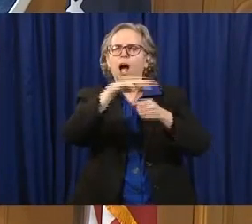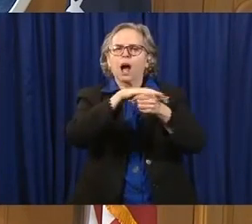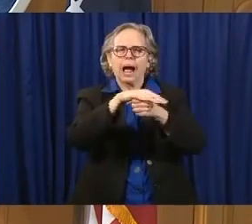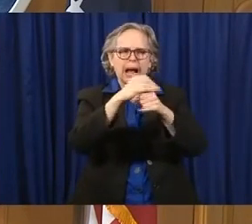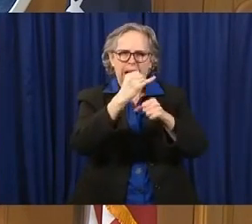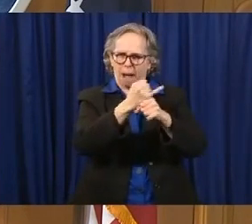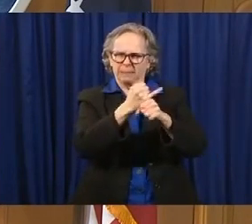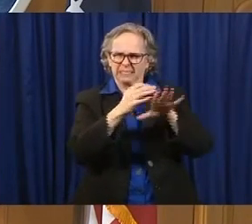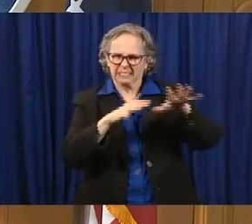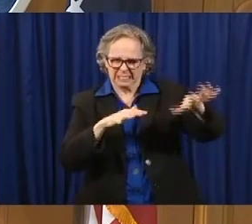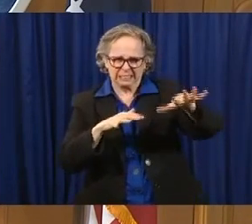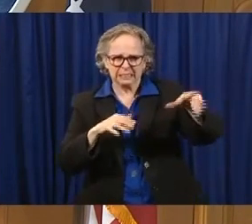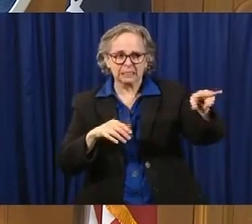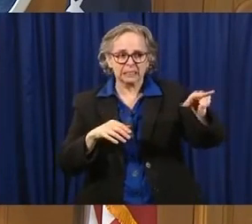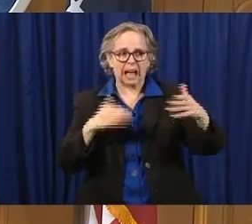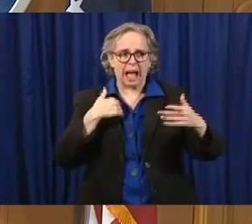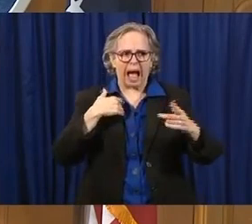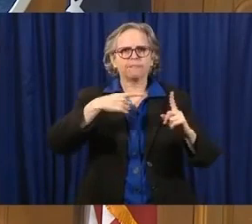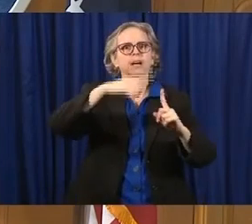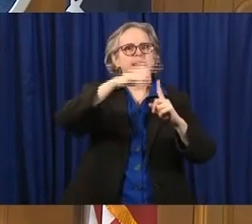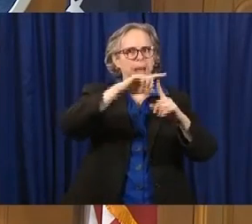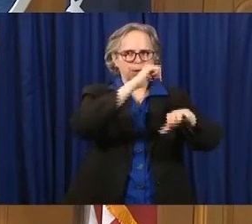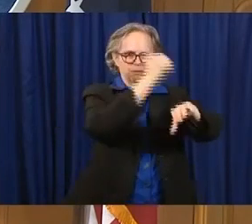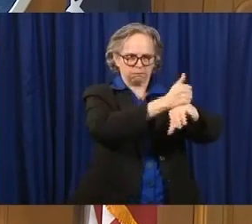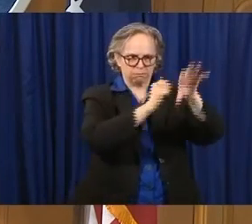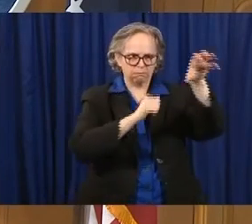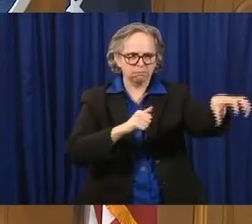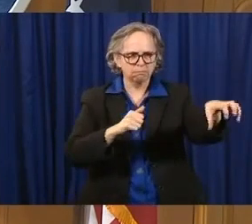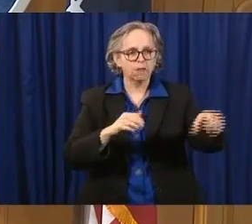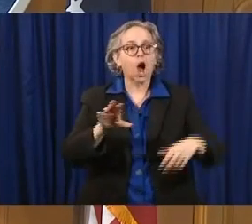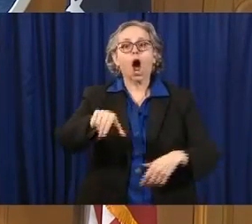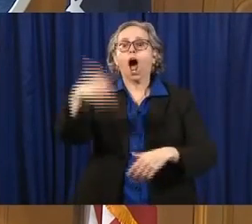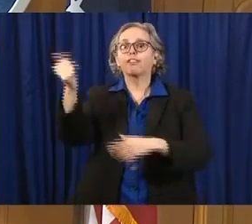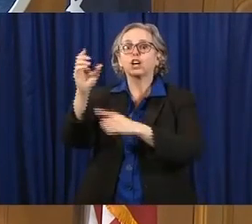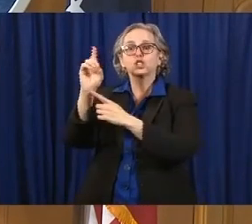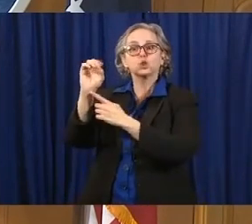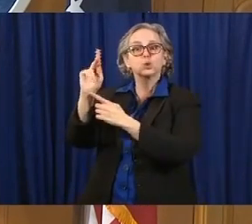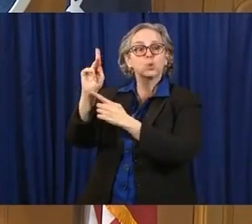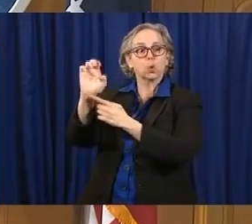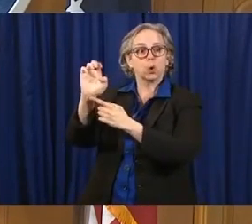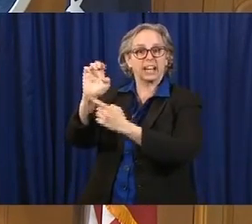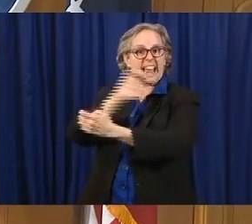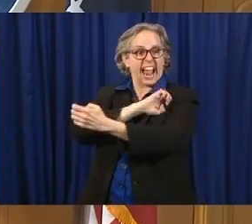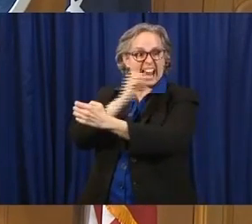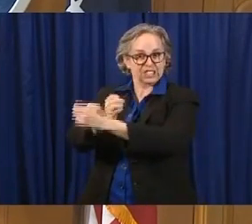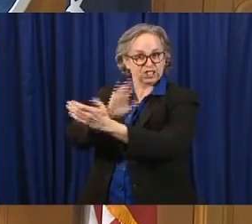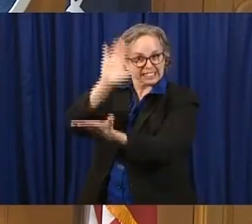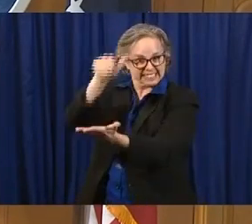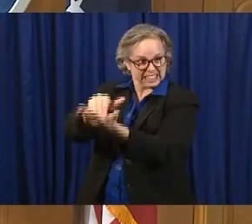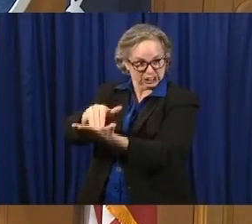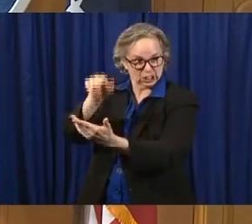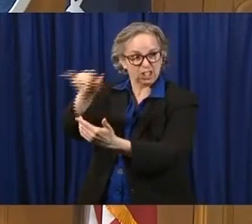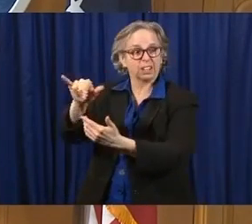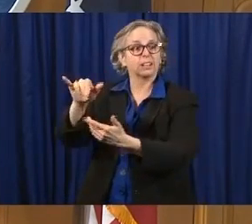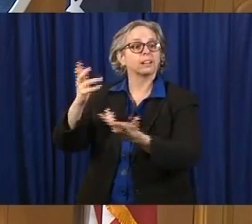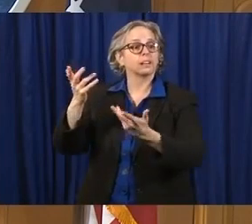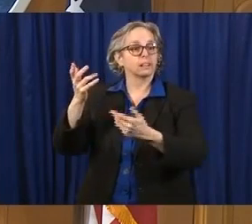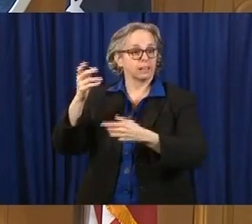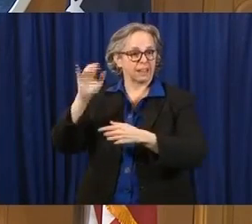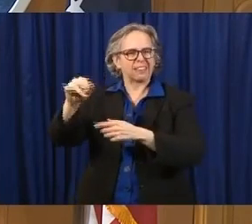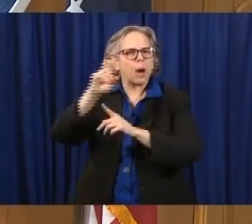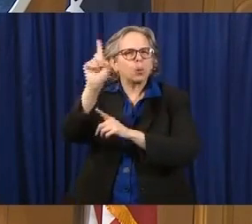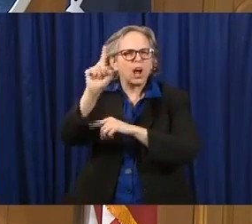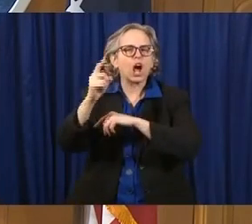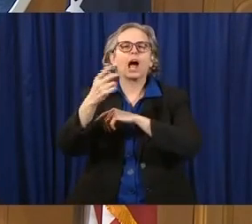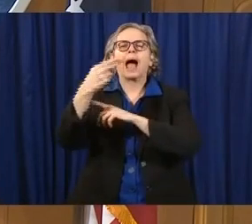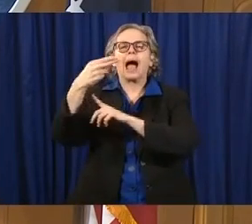Center is where it is in Hamilton County. Those two, coupled with the Greater Columbus Convention Center in Franklin County,